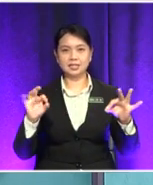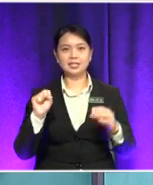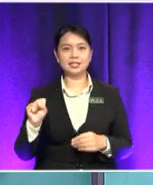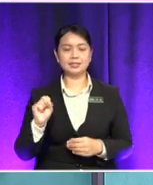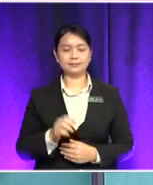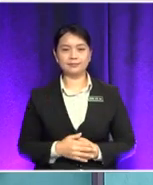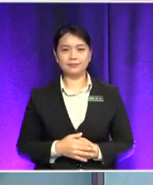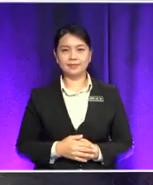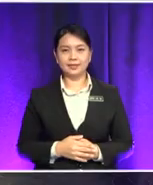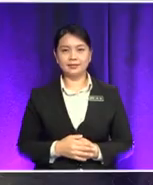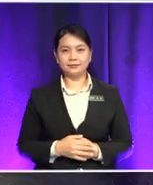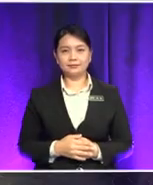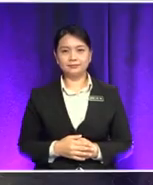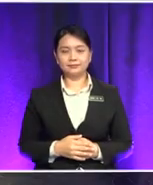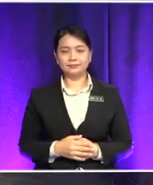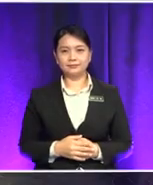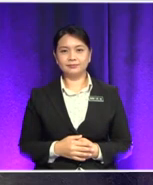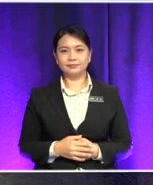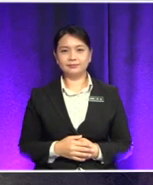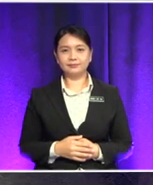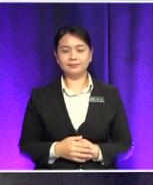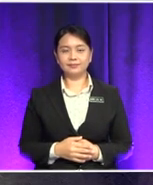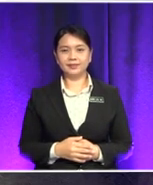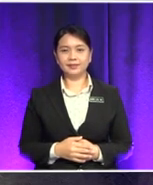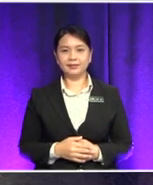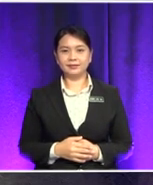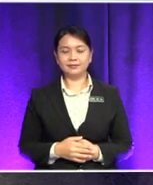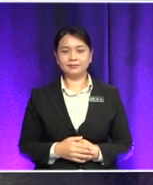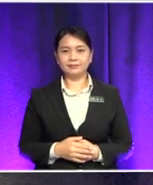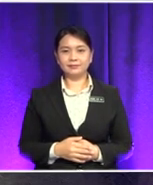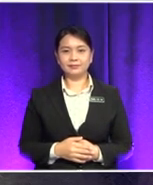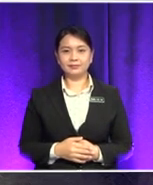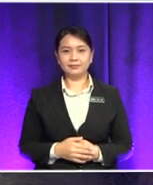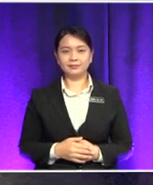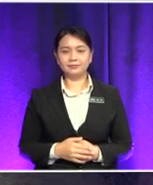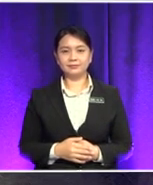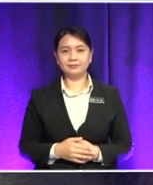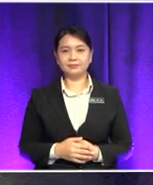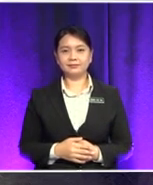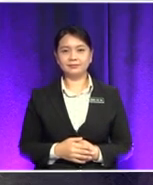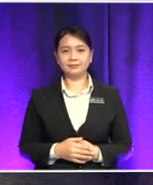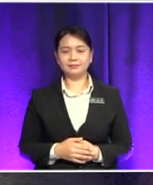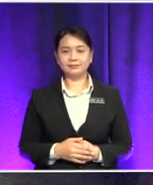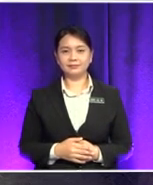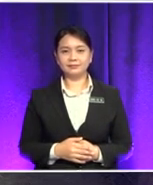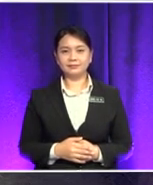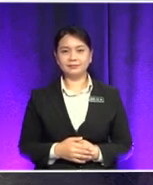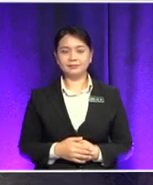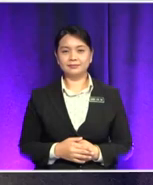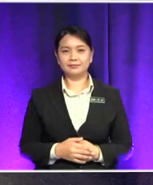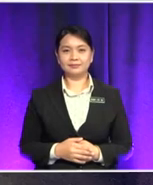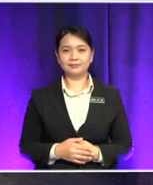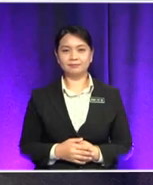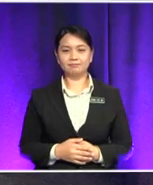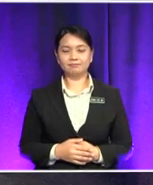we? Yes. Oh, are our pupils online ready? Yes. And yes. So our pupils at home are also ready.